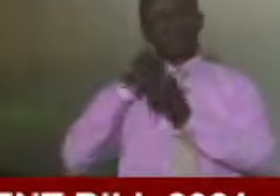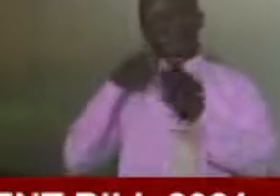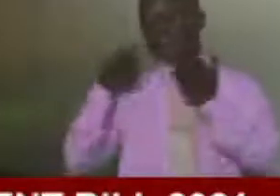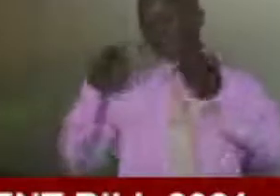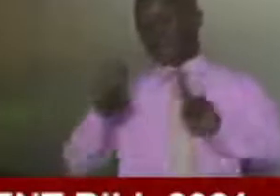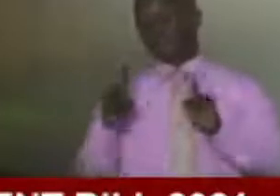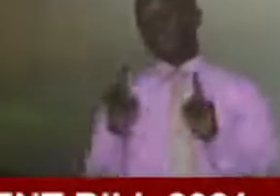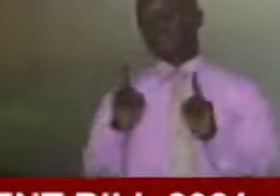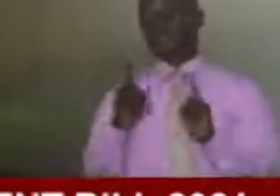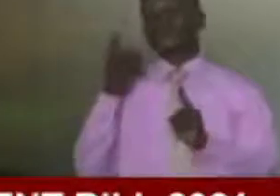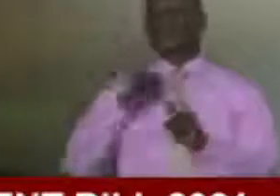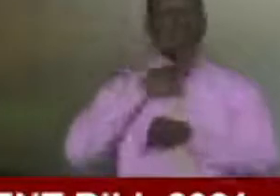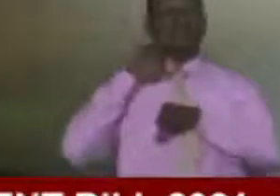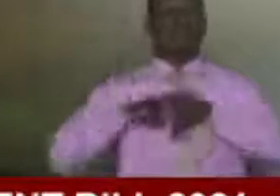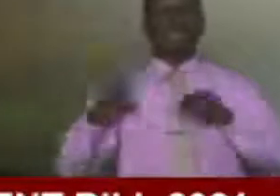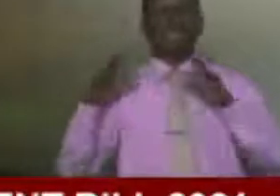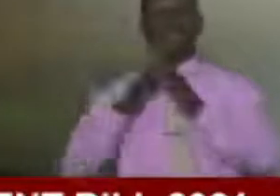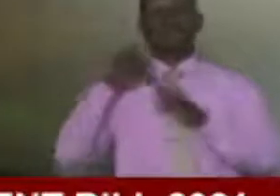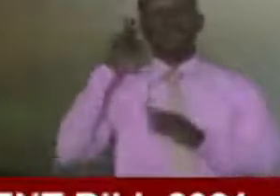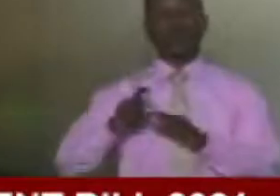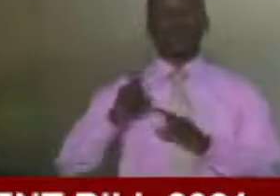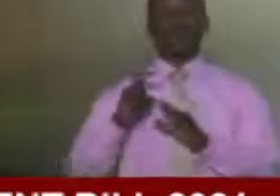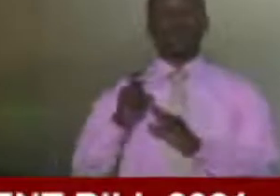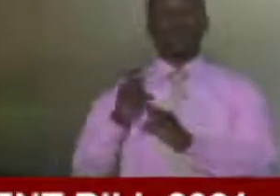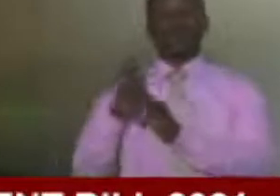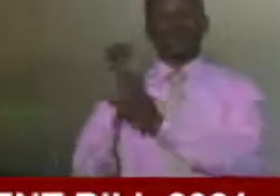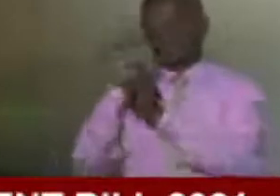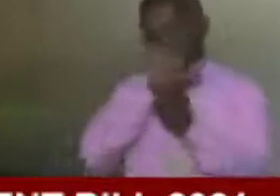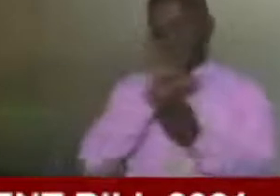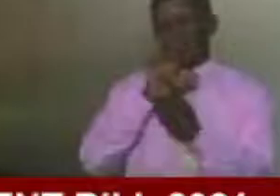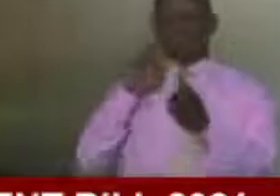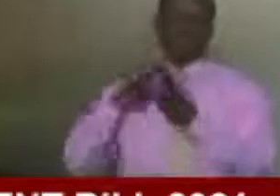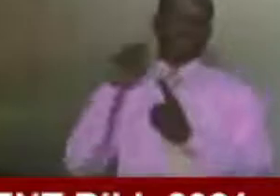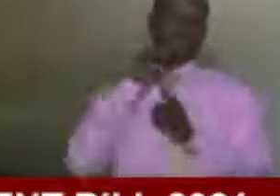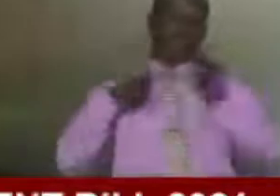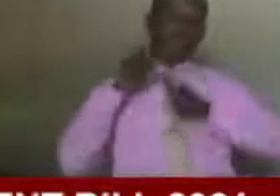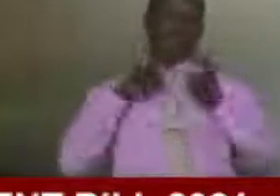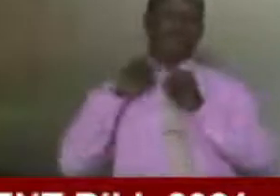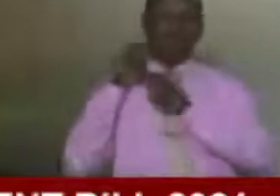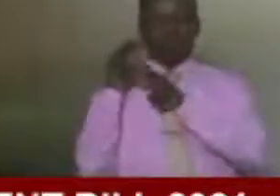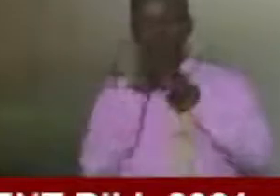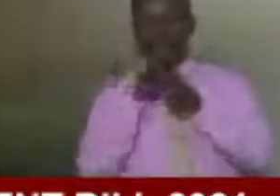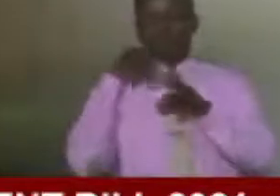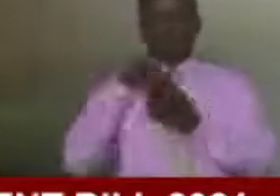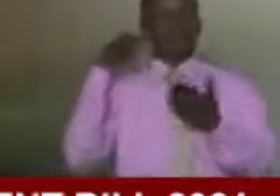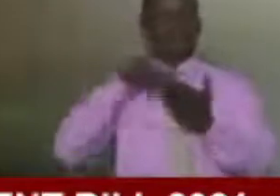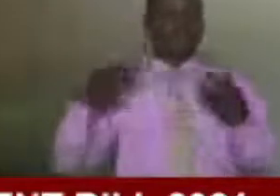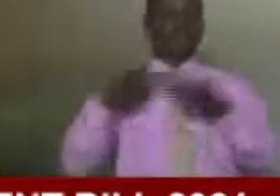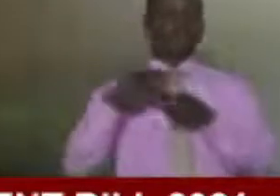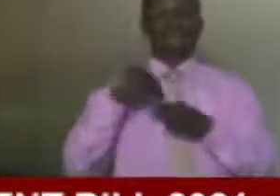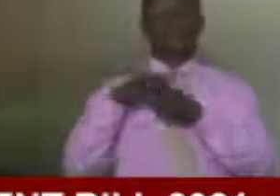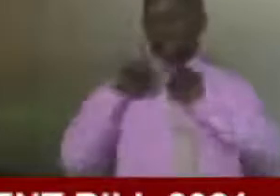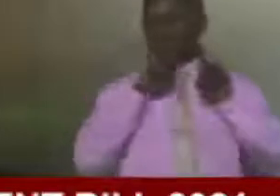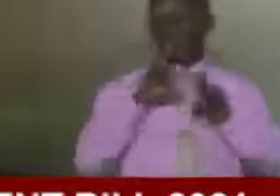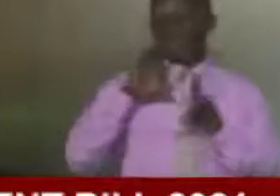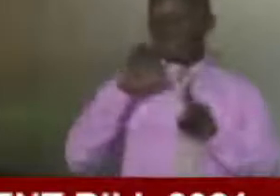and do it. The National Assembly must project that which the Nigerian people want. In this room, we have everybody. We have civil societies. We